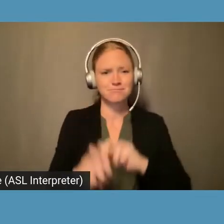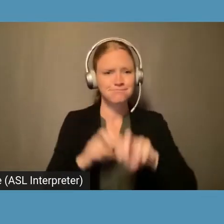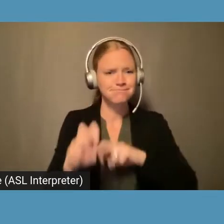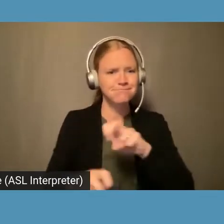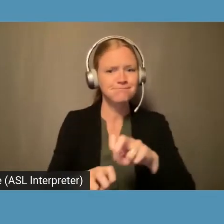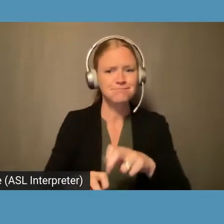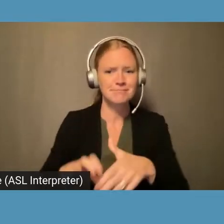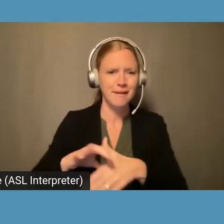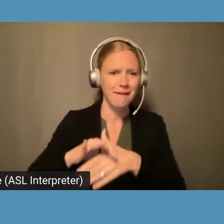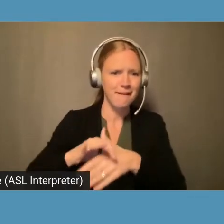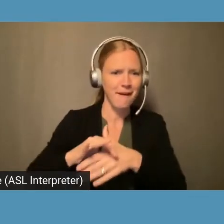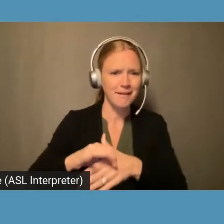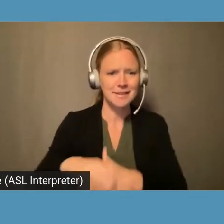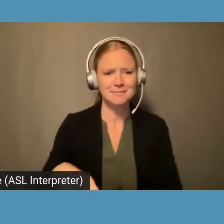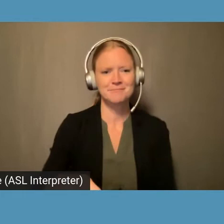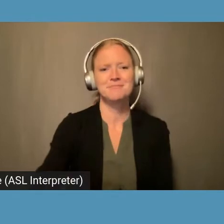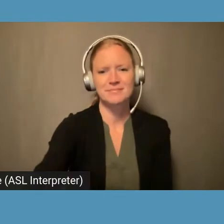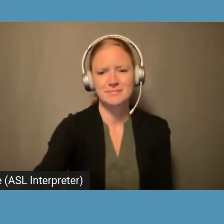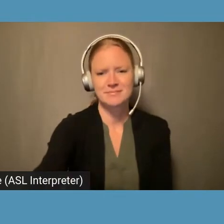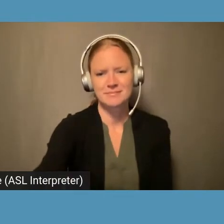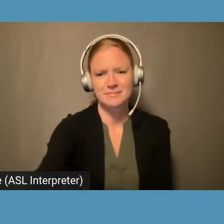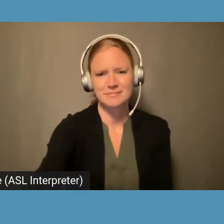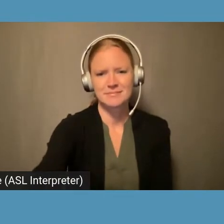content everybody is here to see.